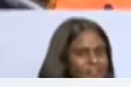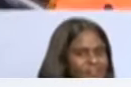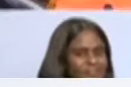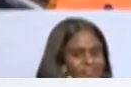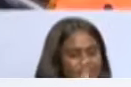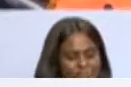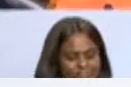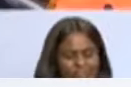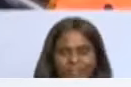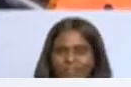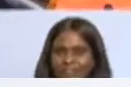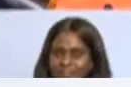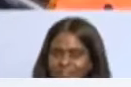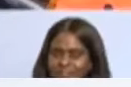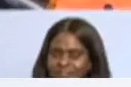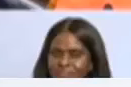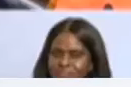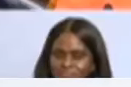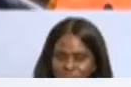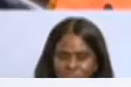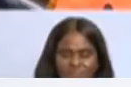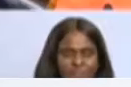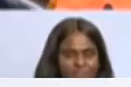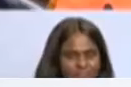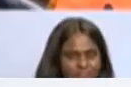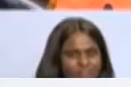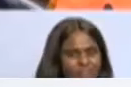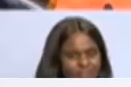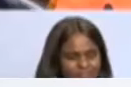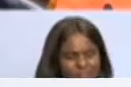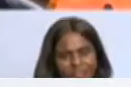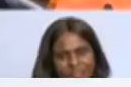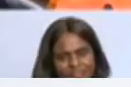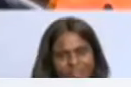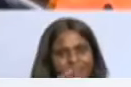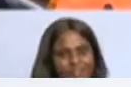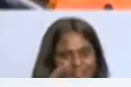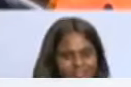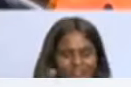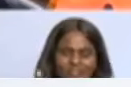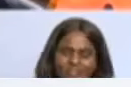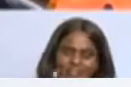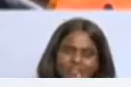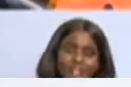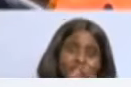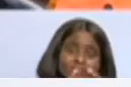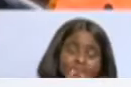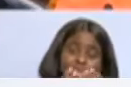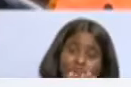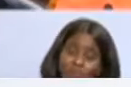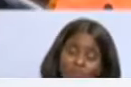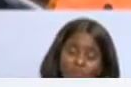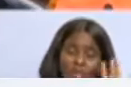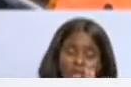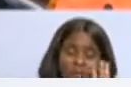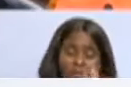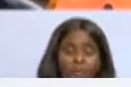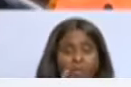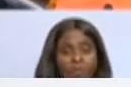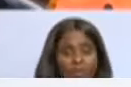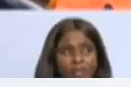services, and health services, amongst just some as examples.